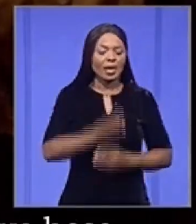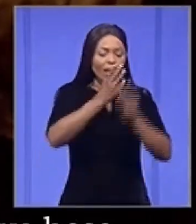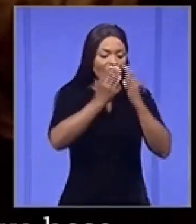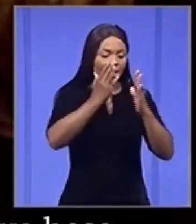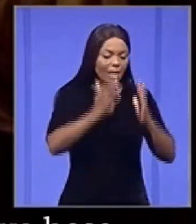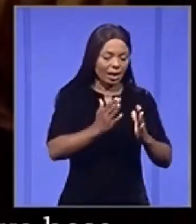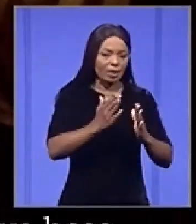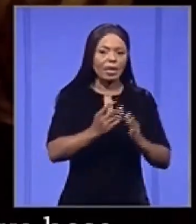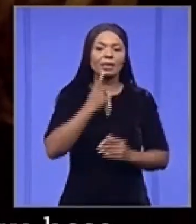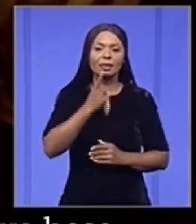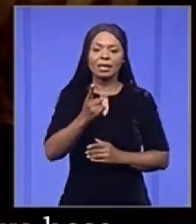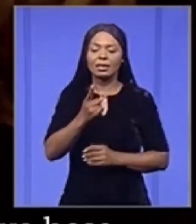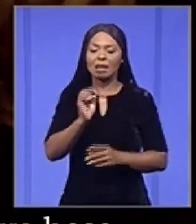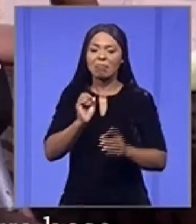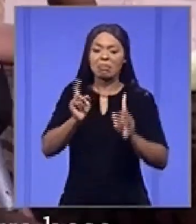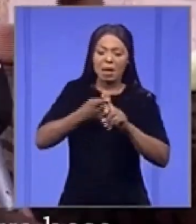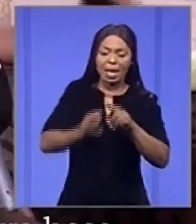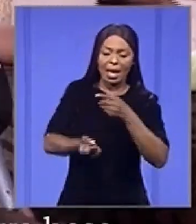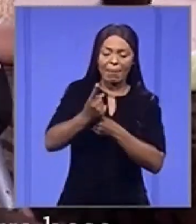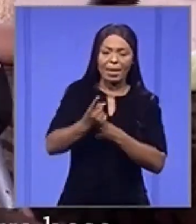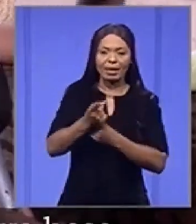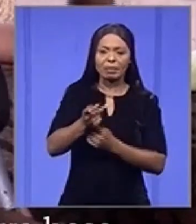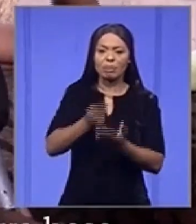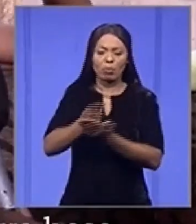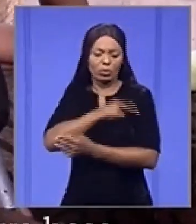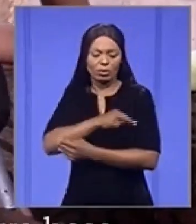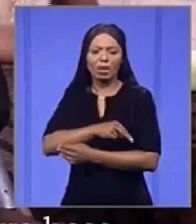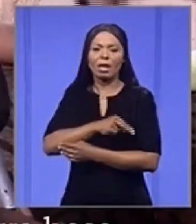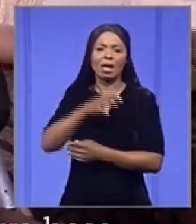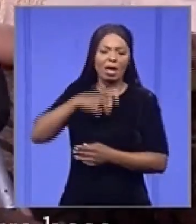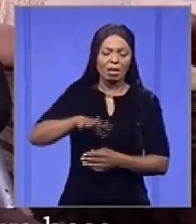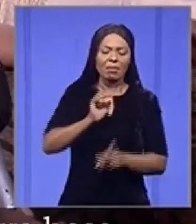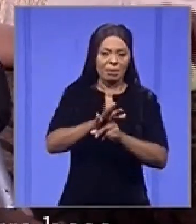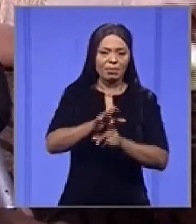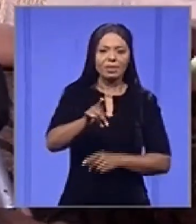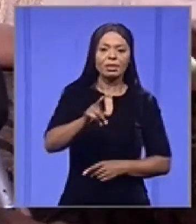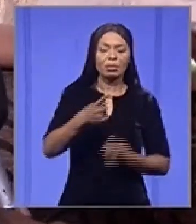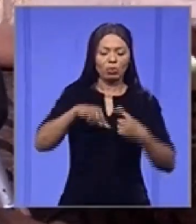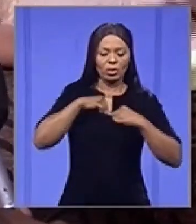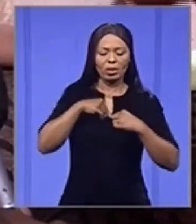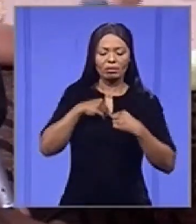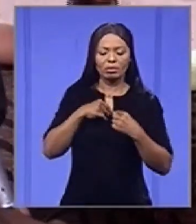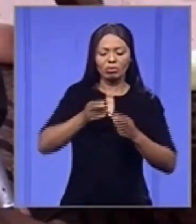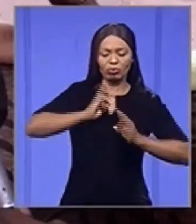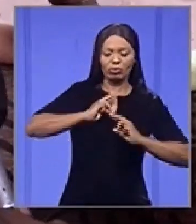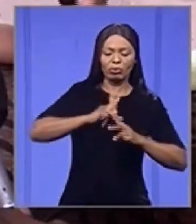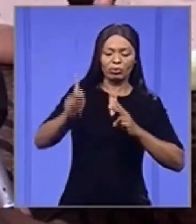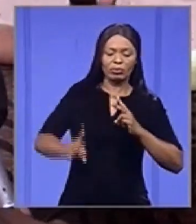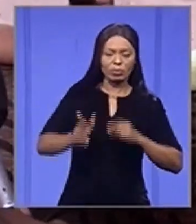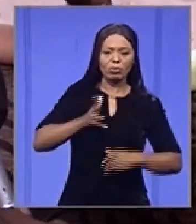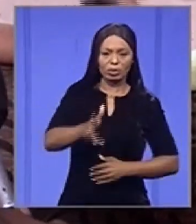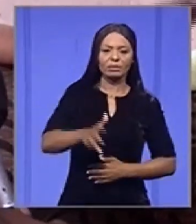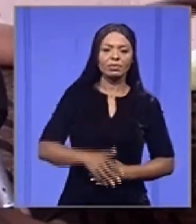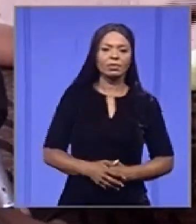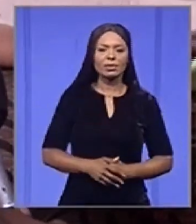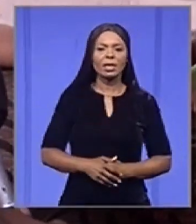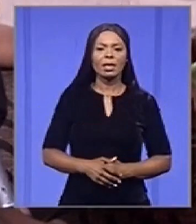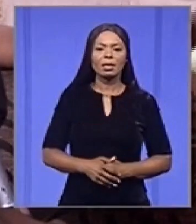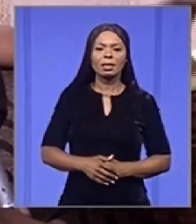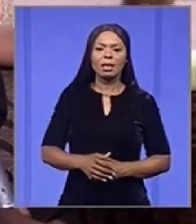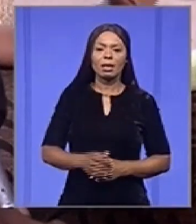gore ba ba molato ba rwale maikarabelo. Rona re le batsadi ya nyona re batla gore bana ba rona ba